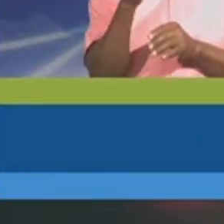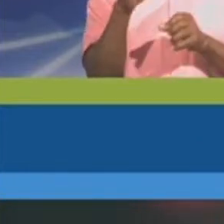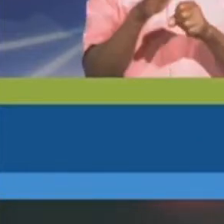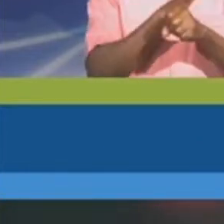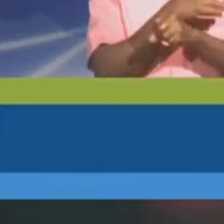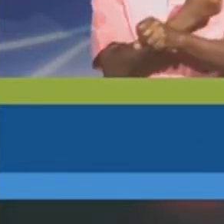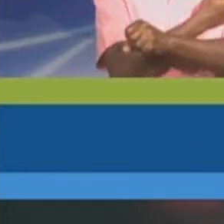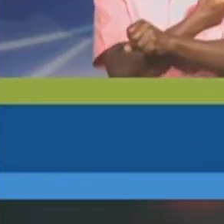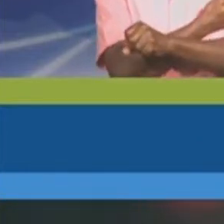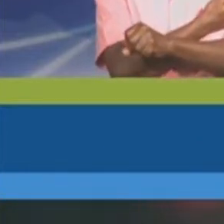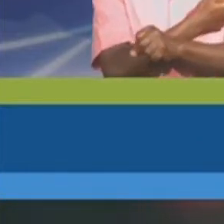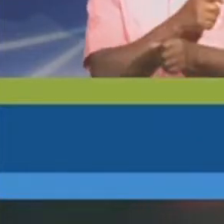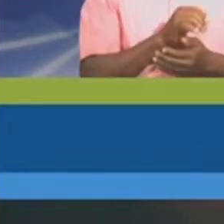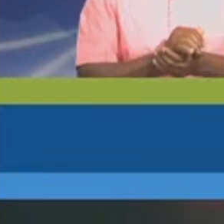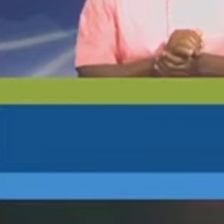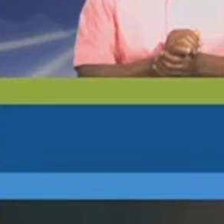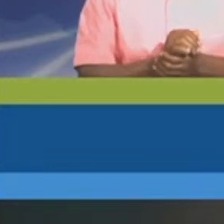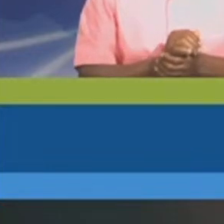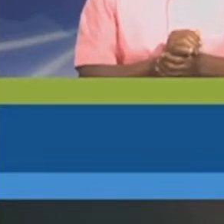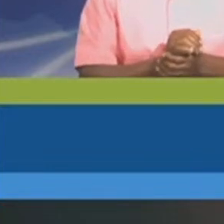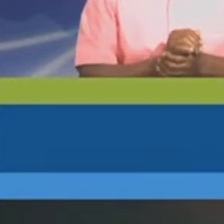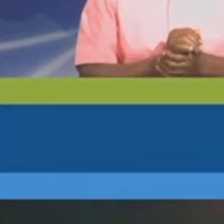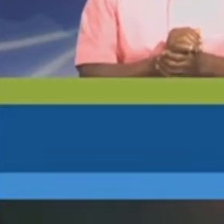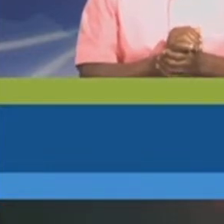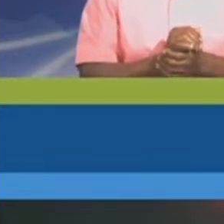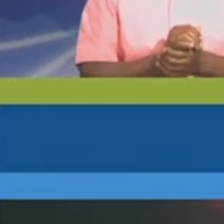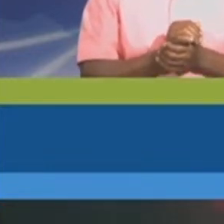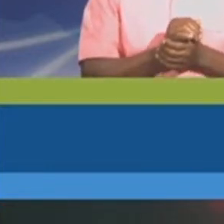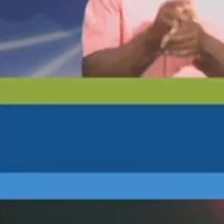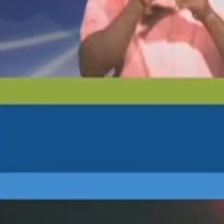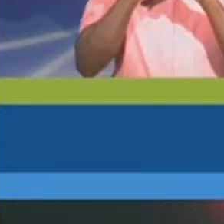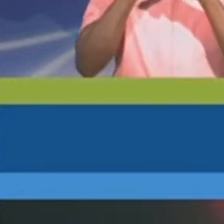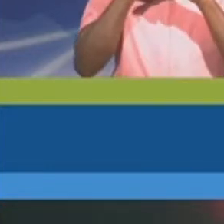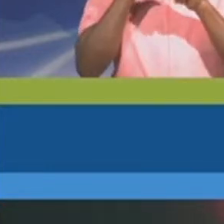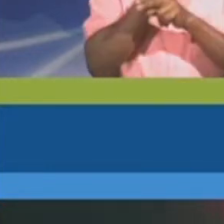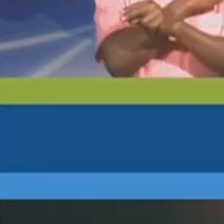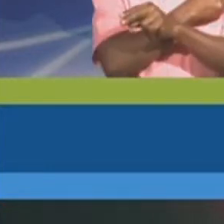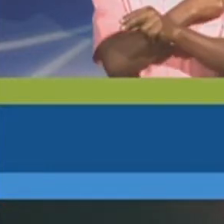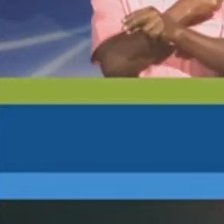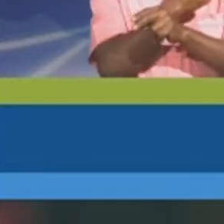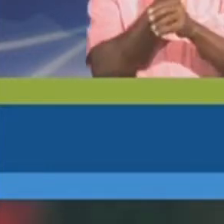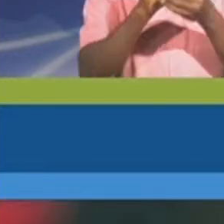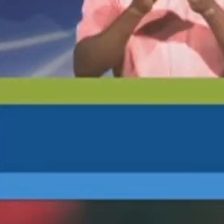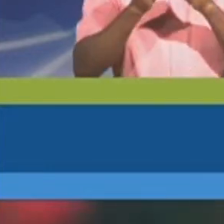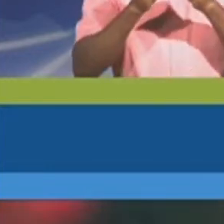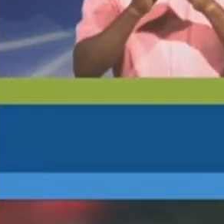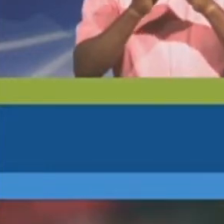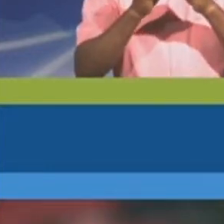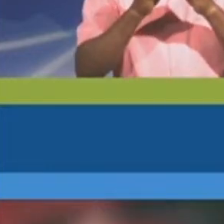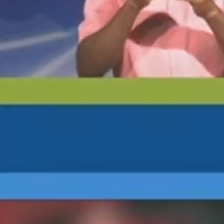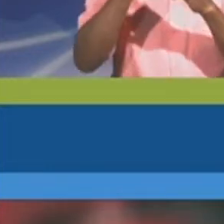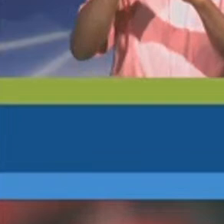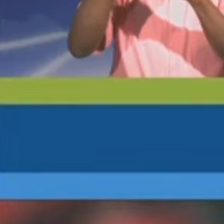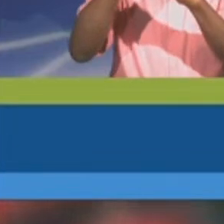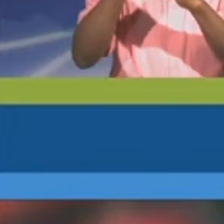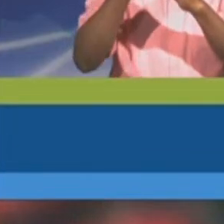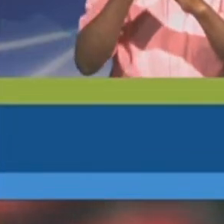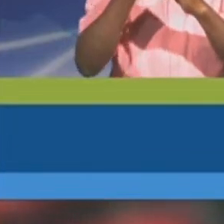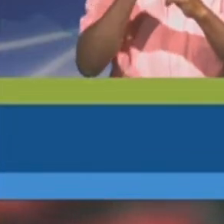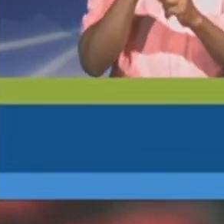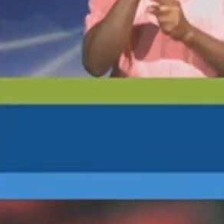fully vaccinated. We're looking at a breakdown in the hospital figures. Positive patients in hospital,